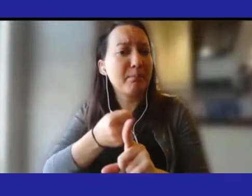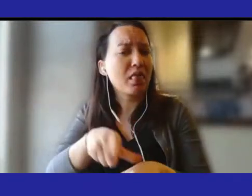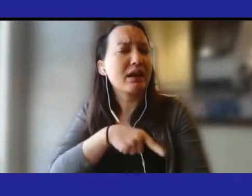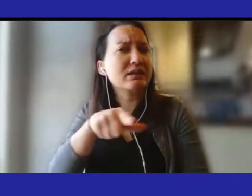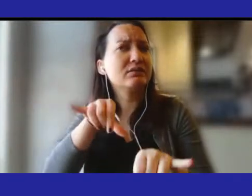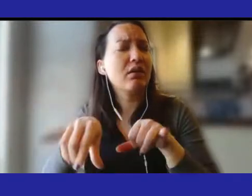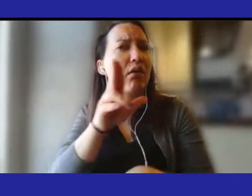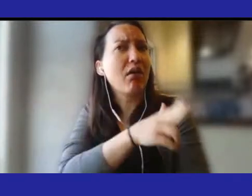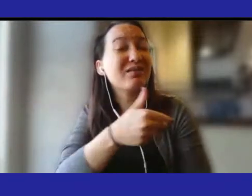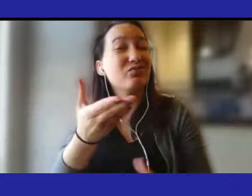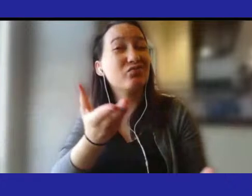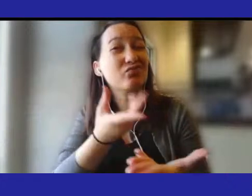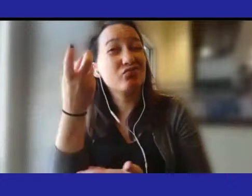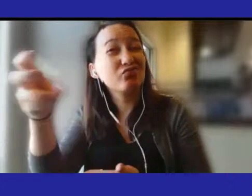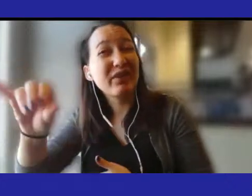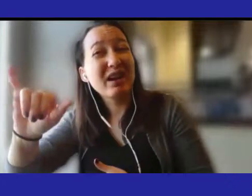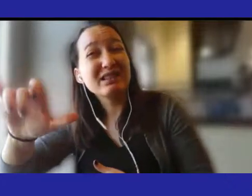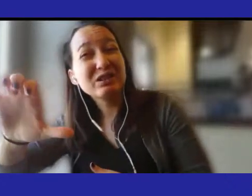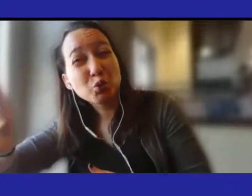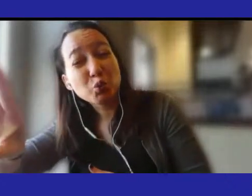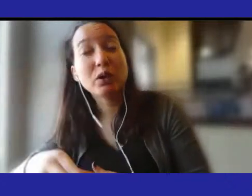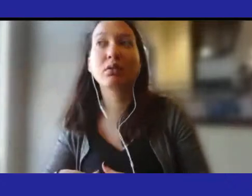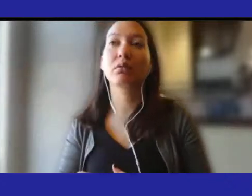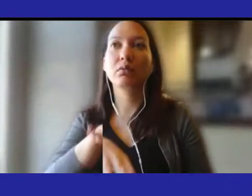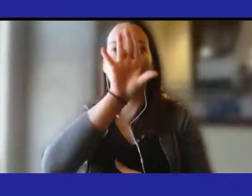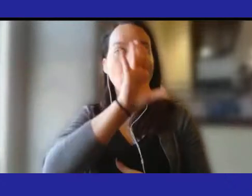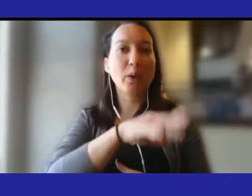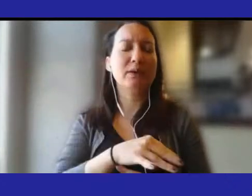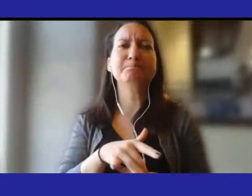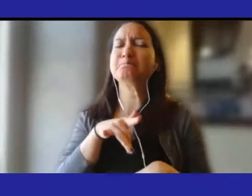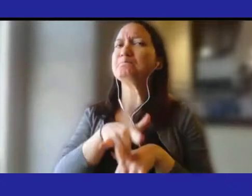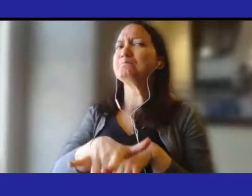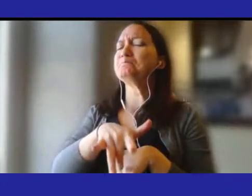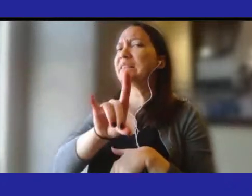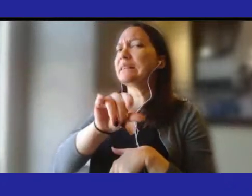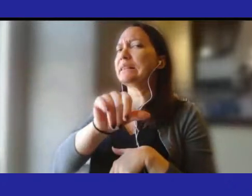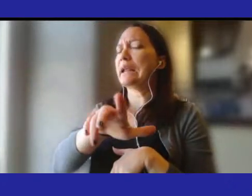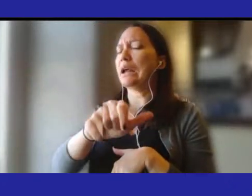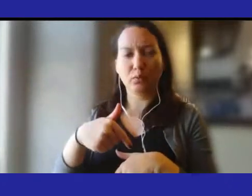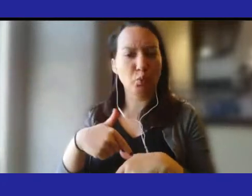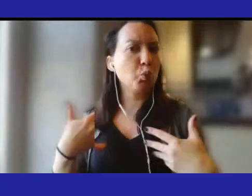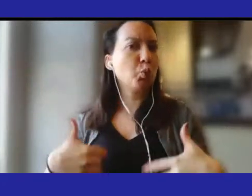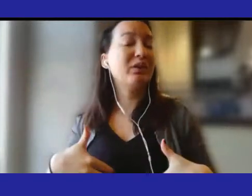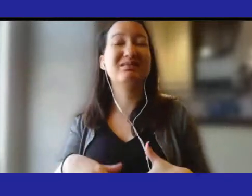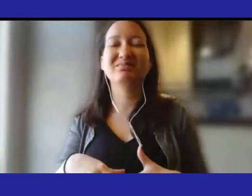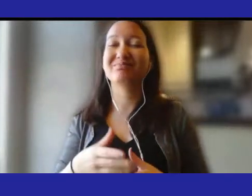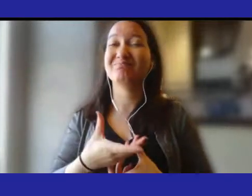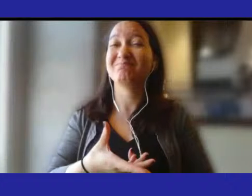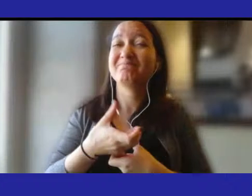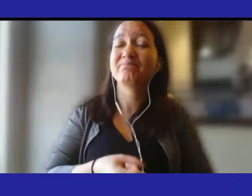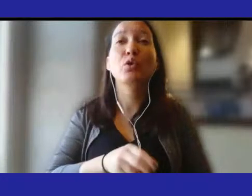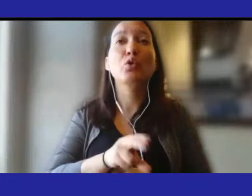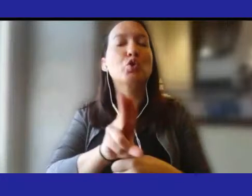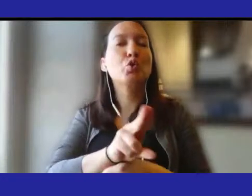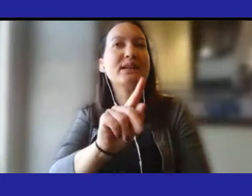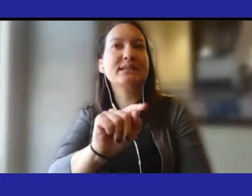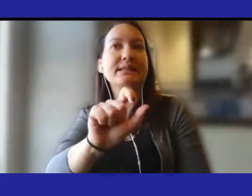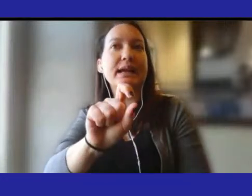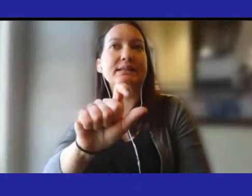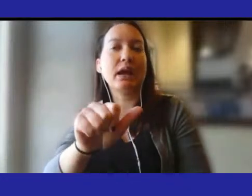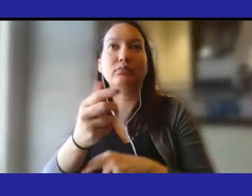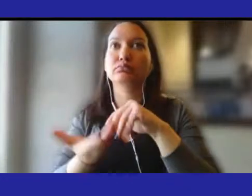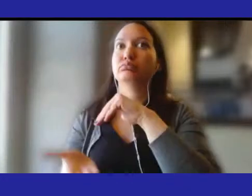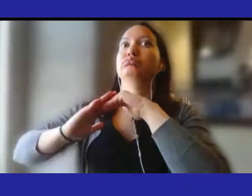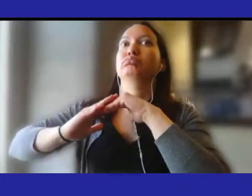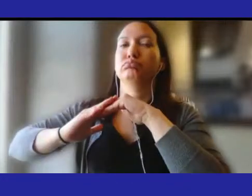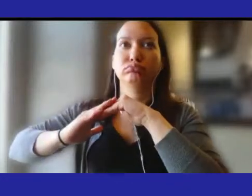transferred to the ICUs? And even though we're in prelim data, we can confidently say that the use of TXA has gone up across